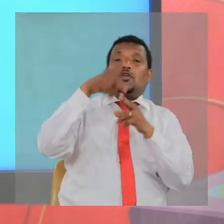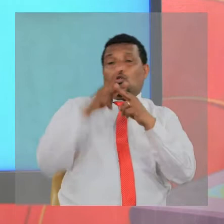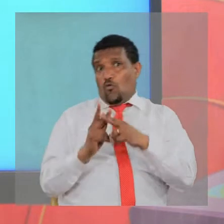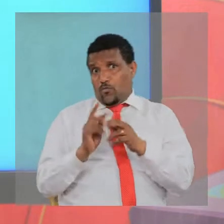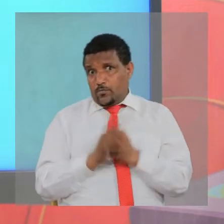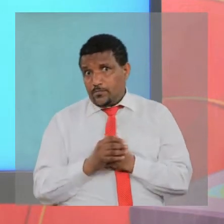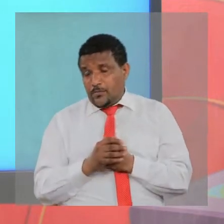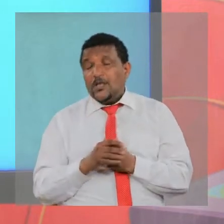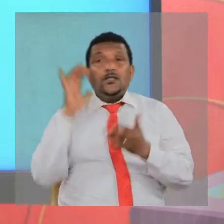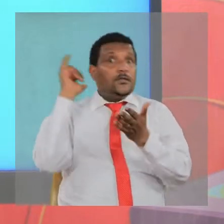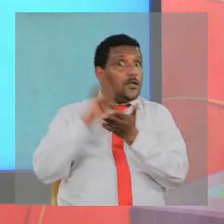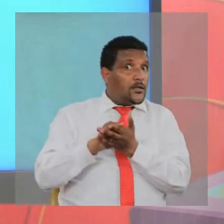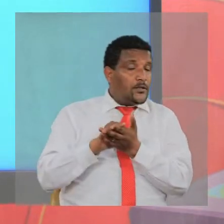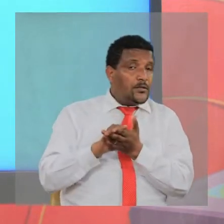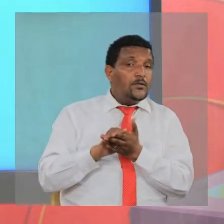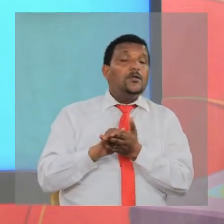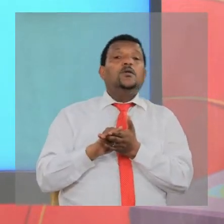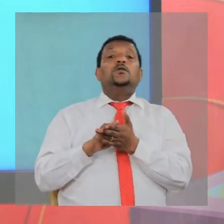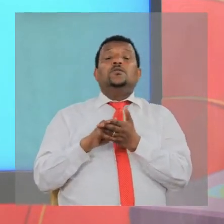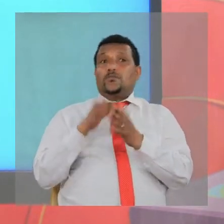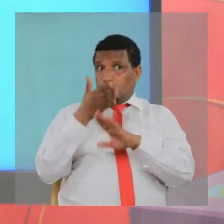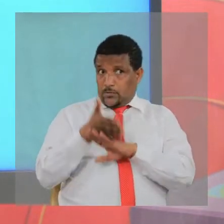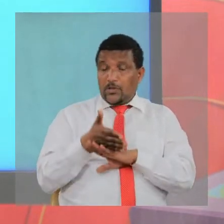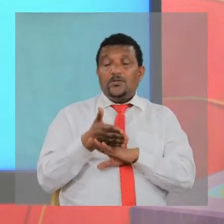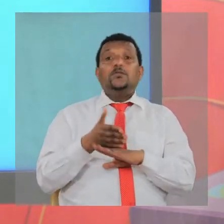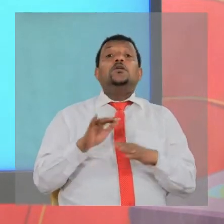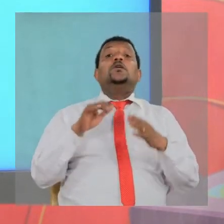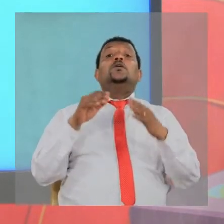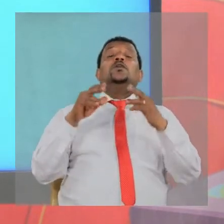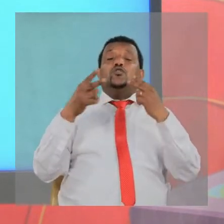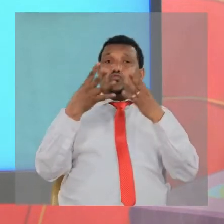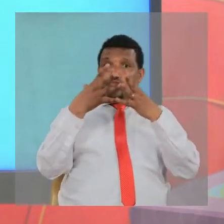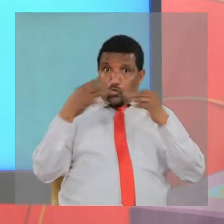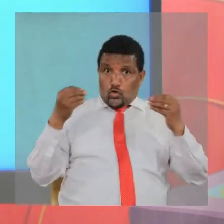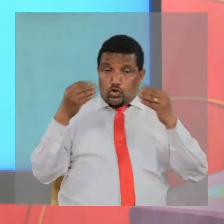kg. Then when we come across to the solution,